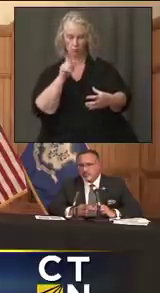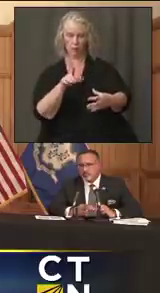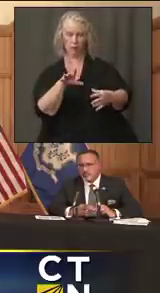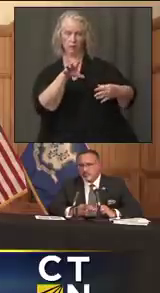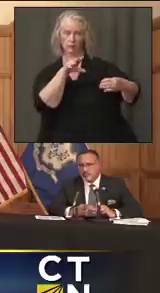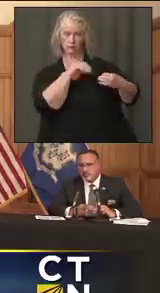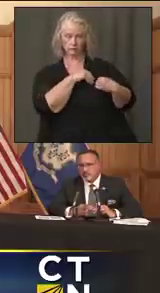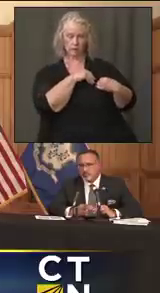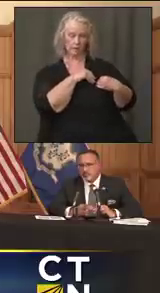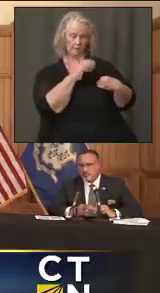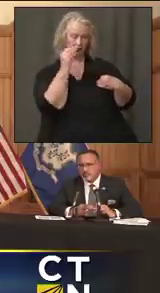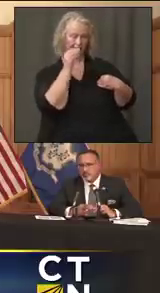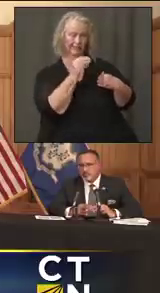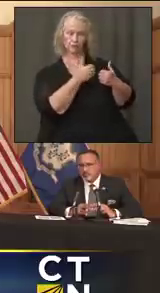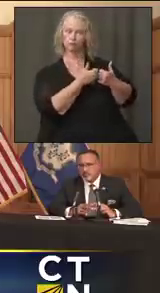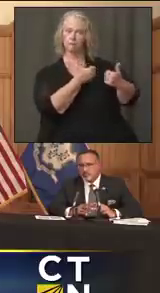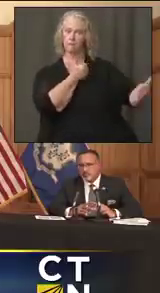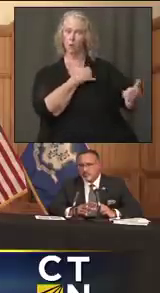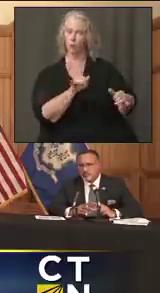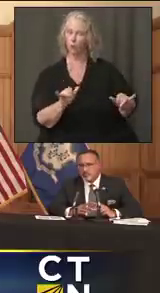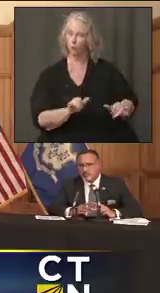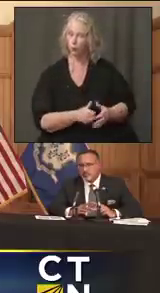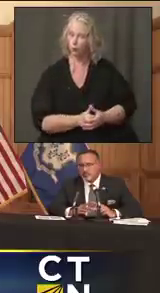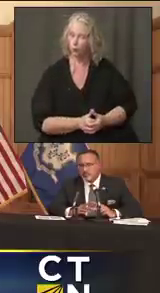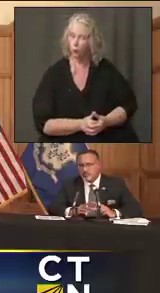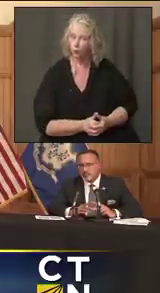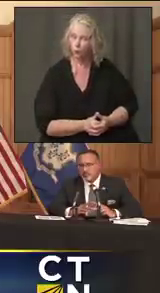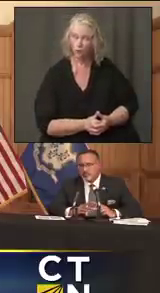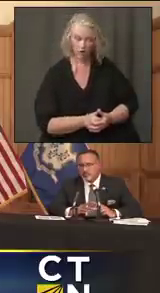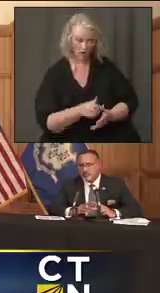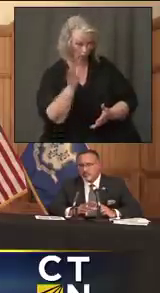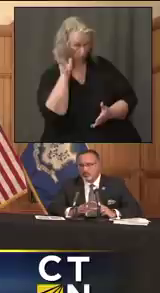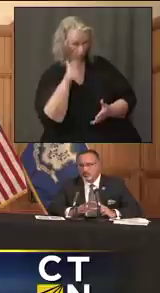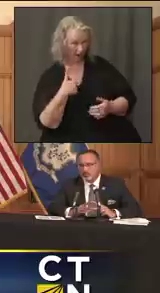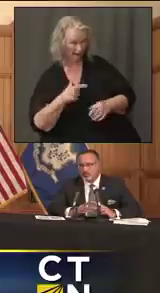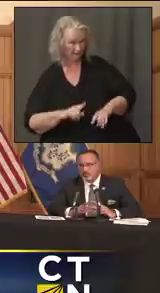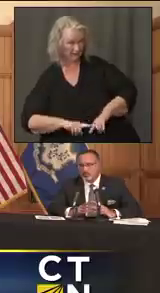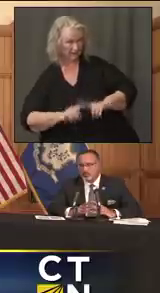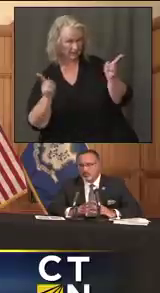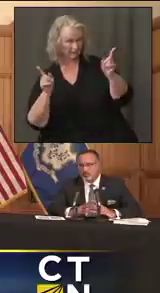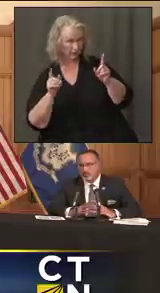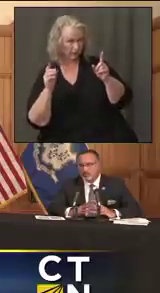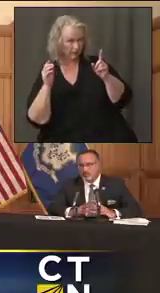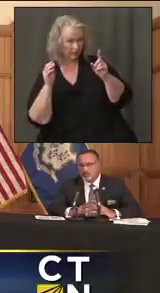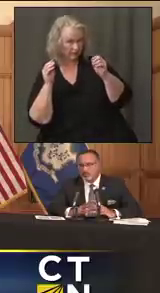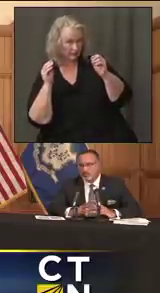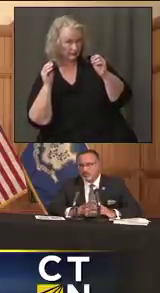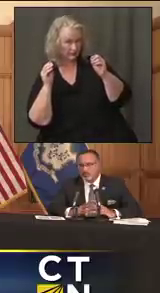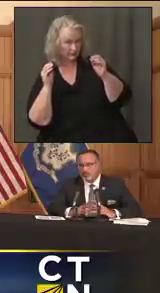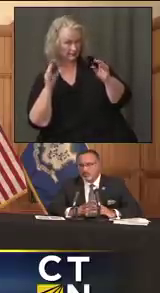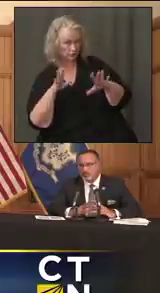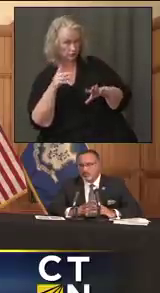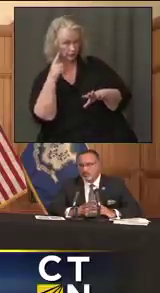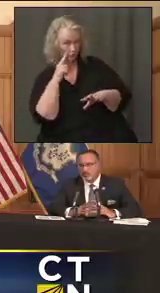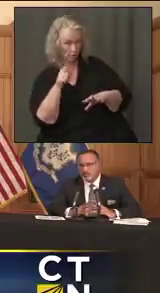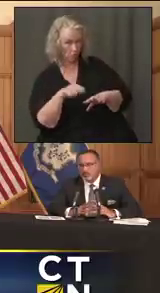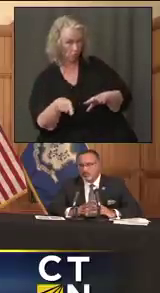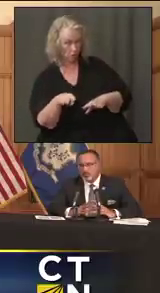at the same time. Are you going to be assigning different staff members to provide instructions to those